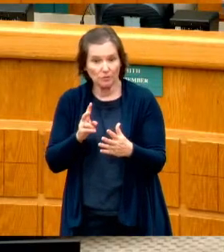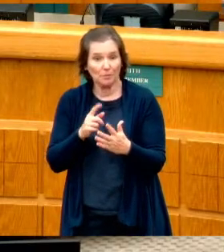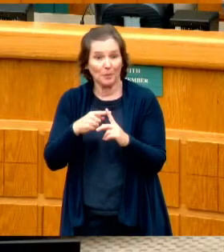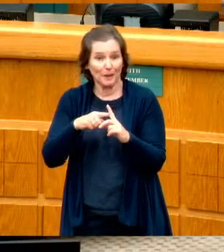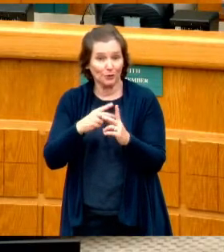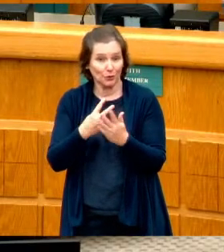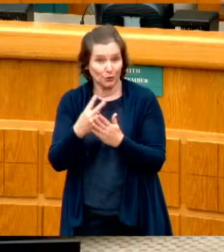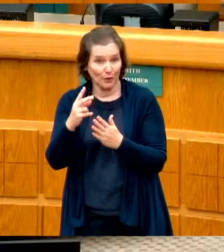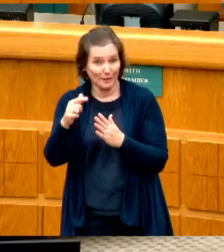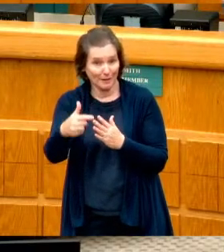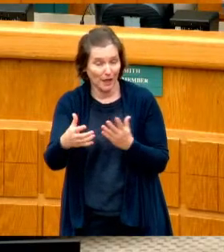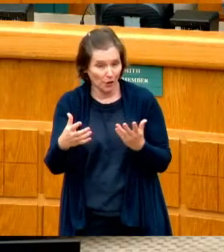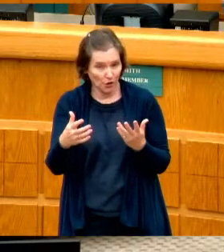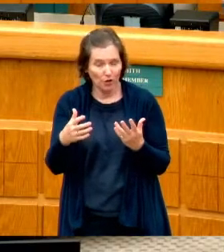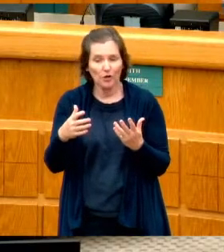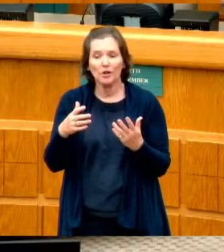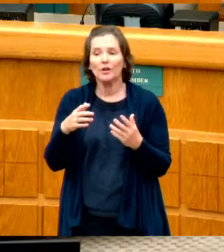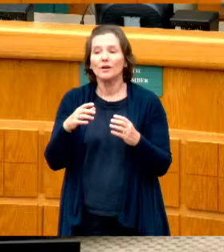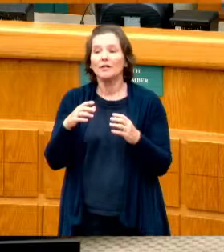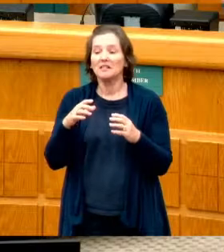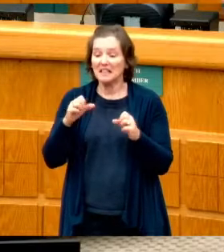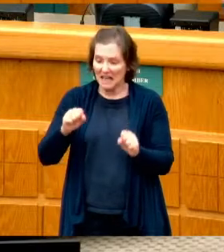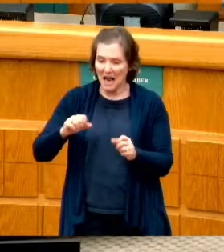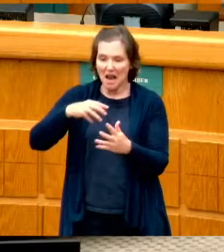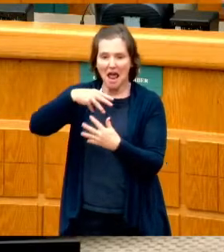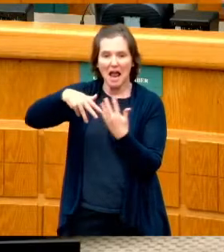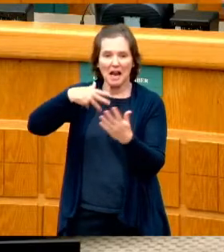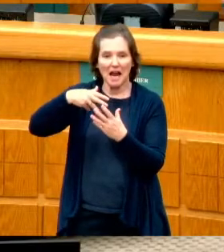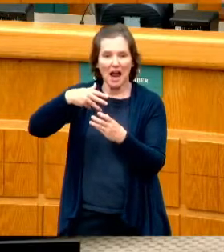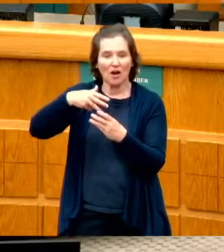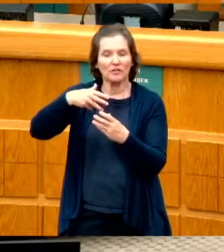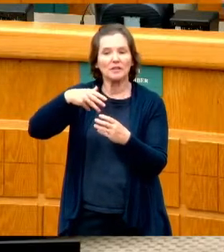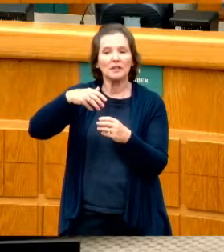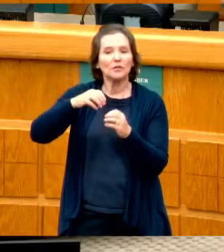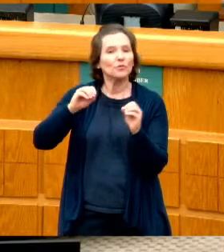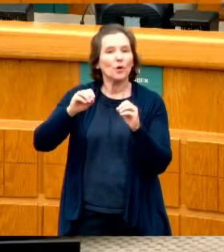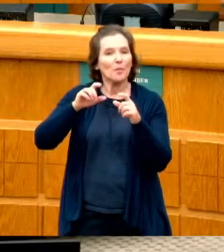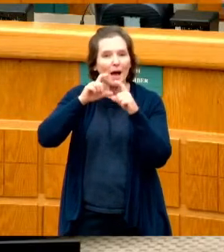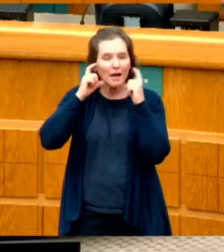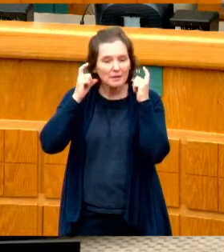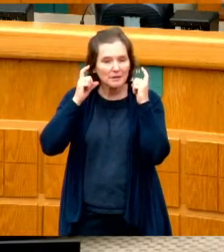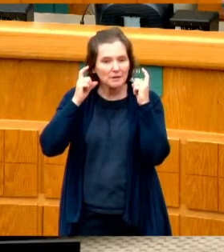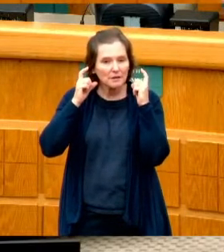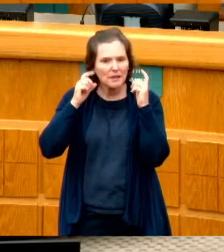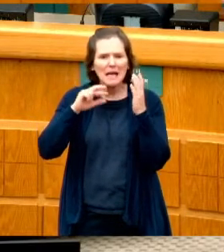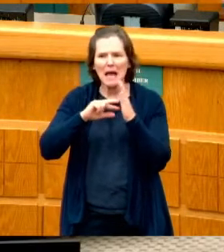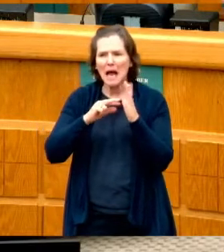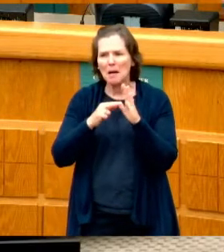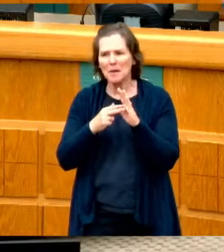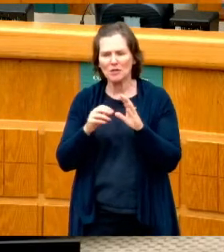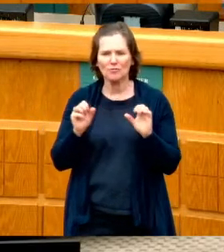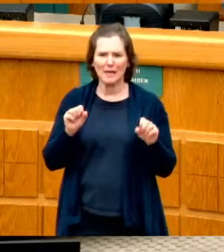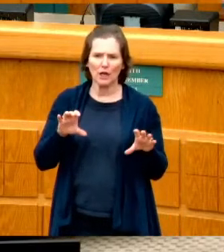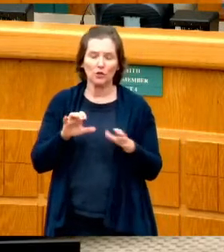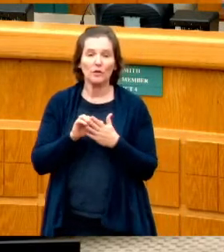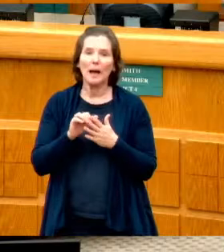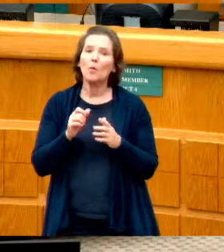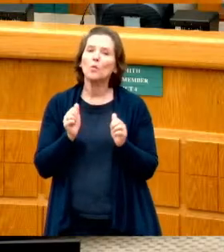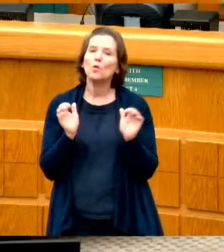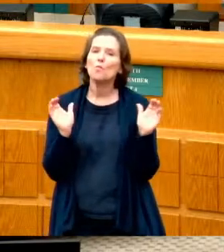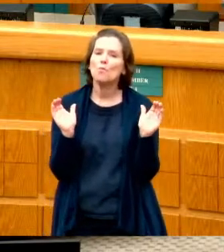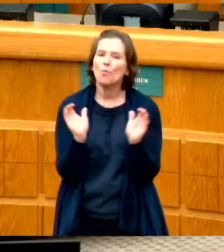says that you can do that with 1 household, only 1. So very close extended household members, you can do